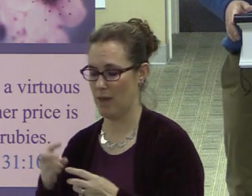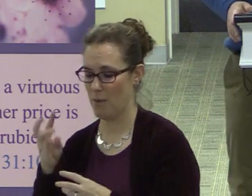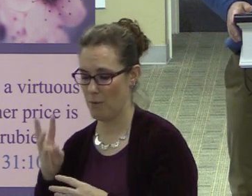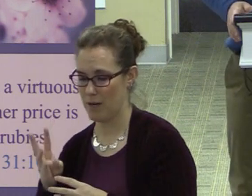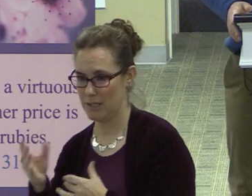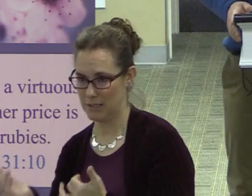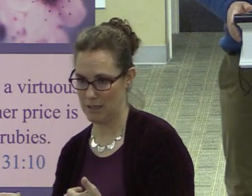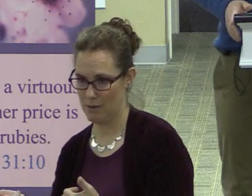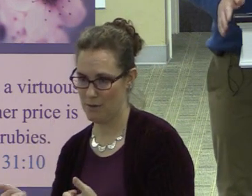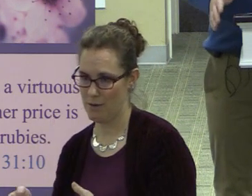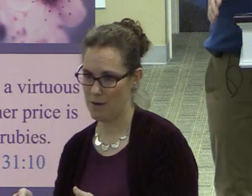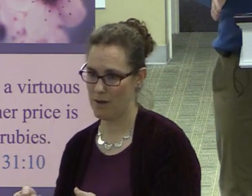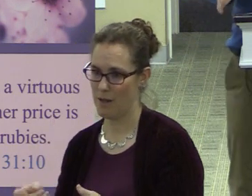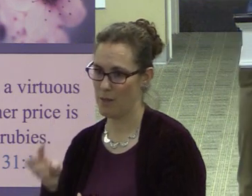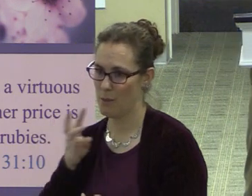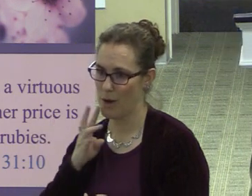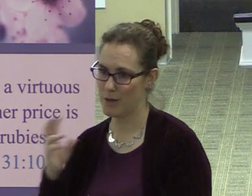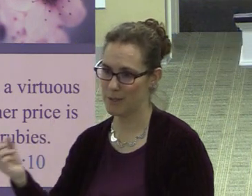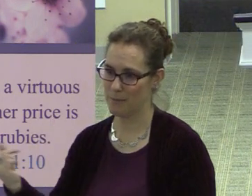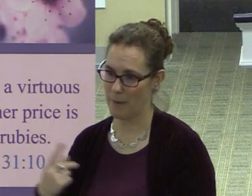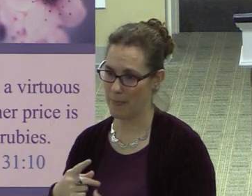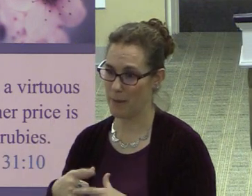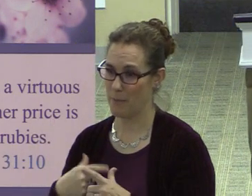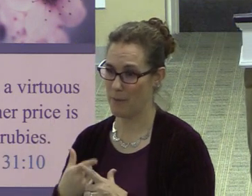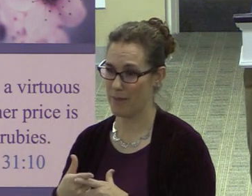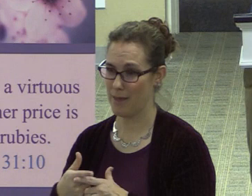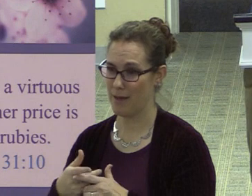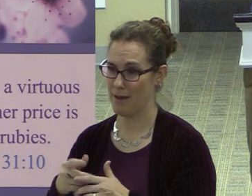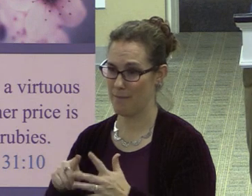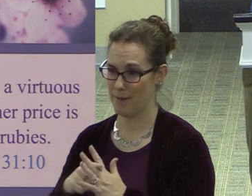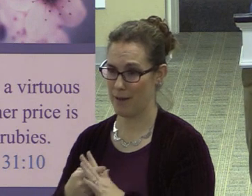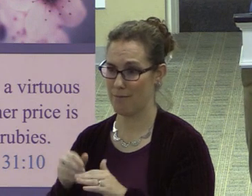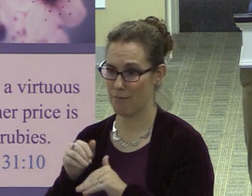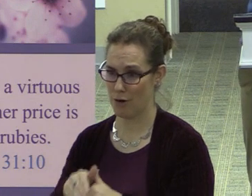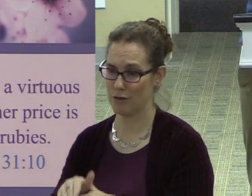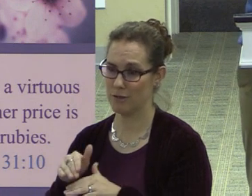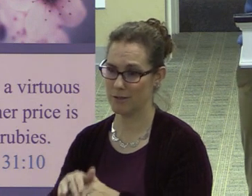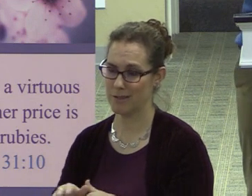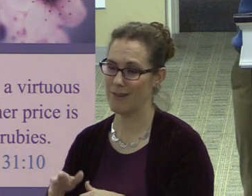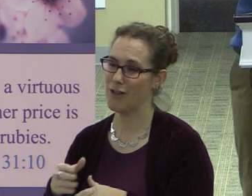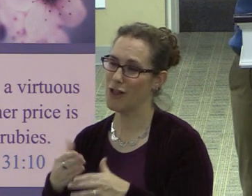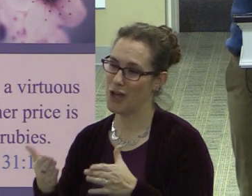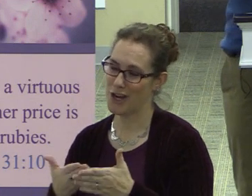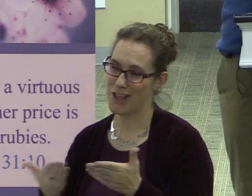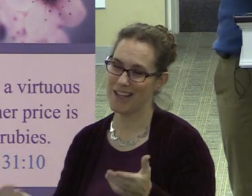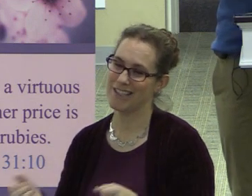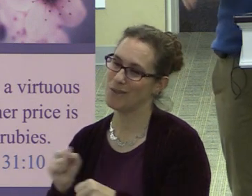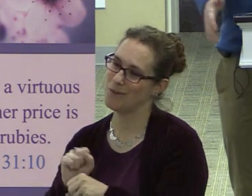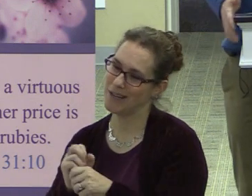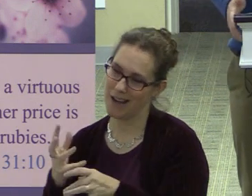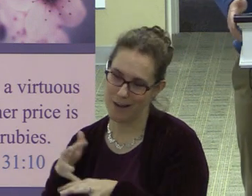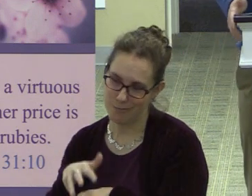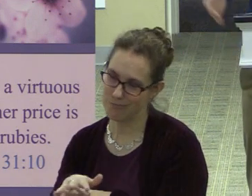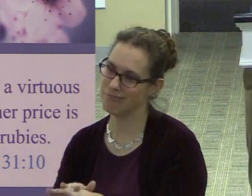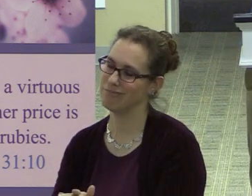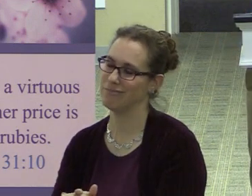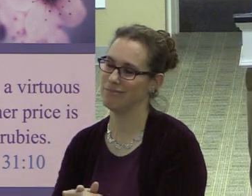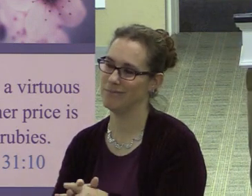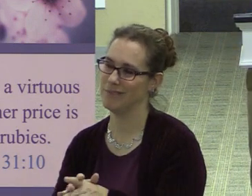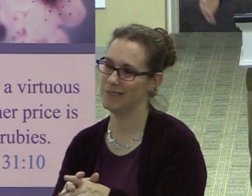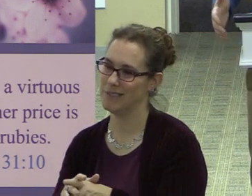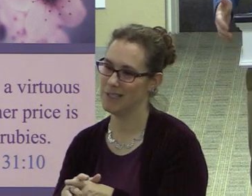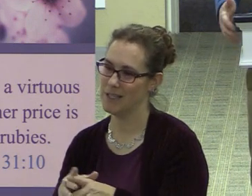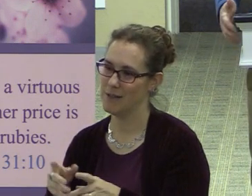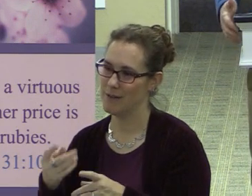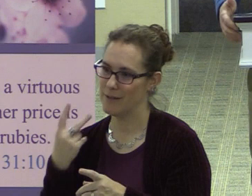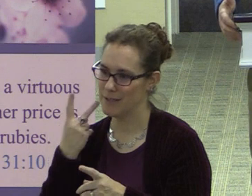is back. When they began marching, I mean, they still have a lot to work out. We can go through this whole time frame in the wilderness to see what, you